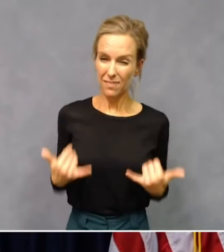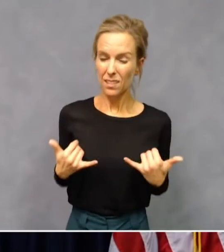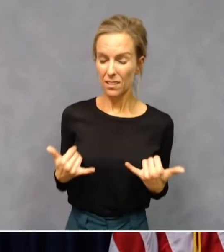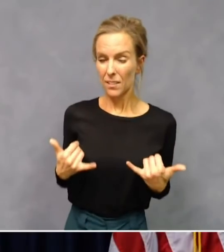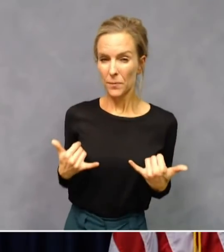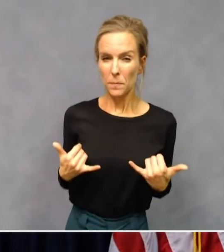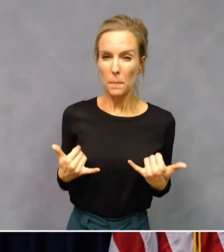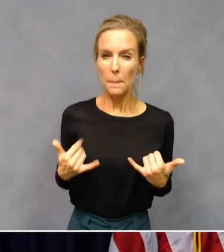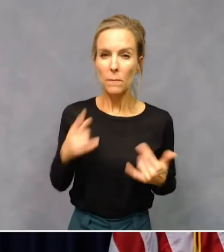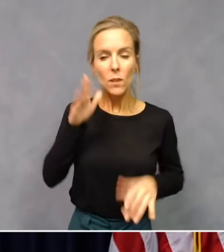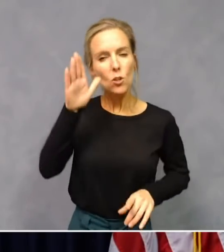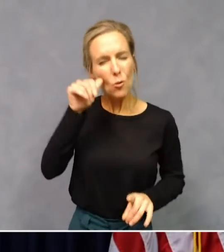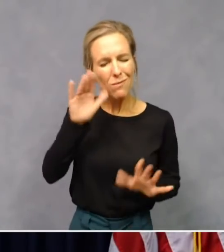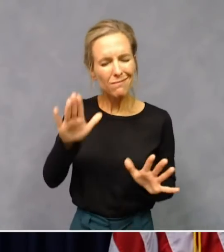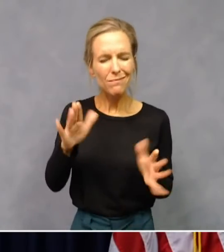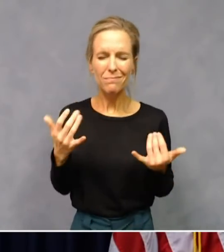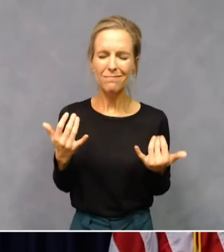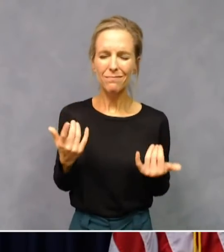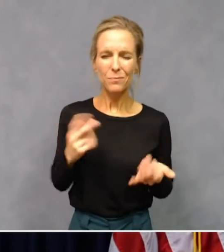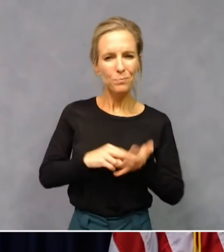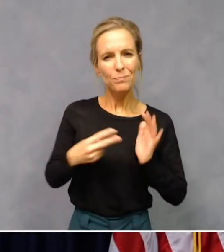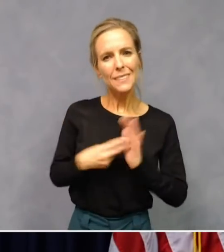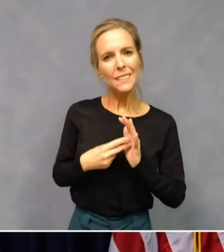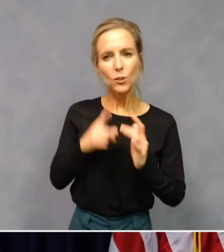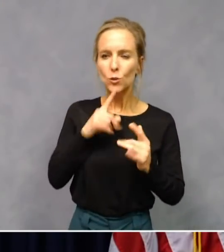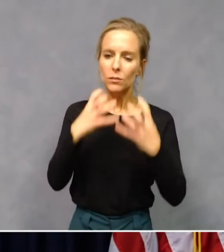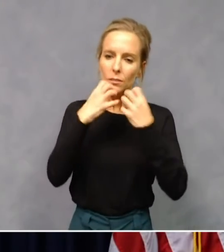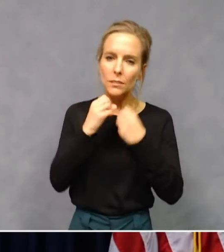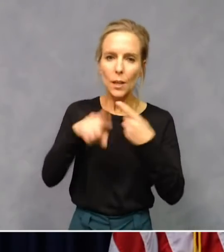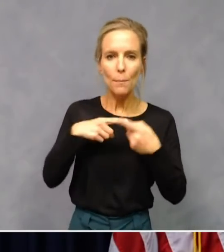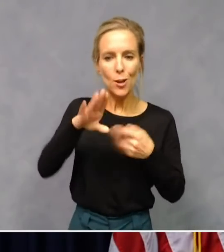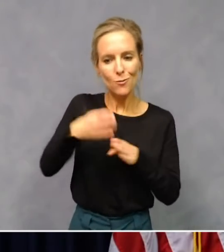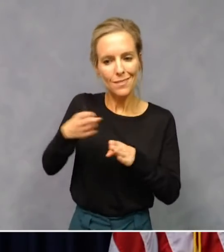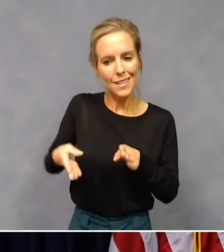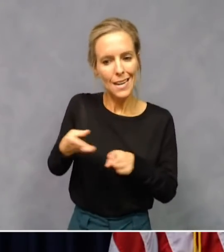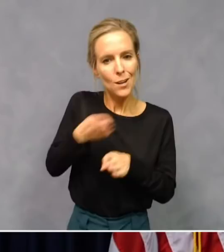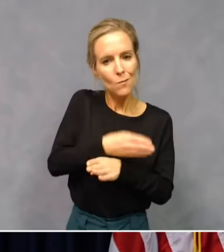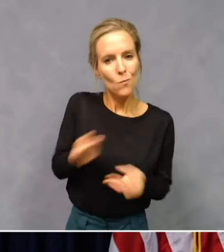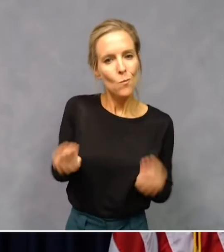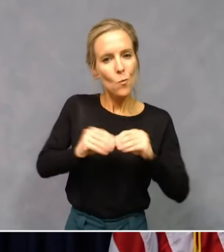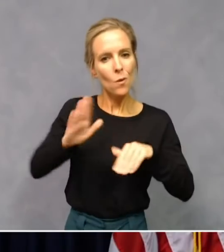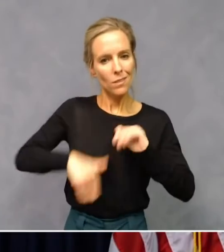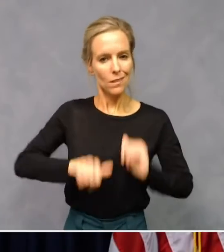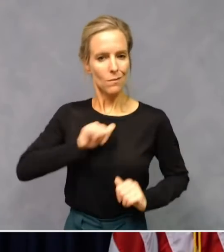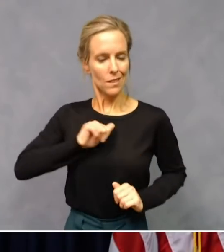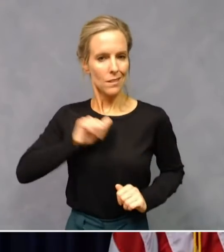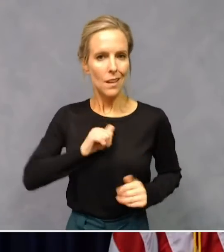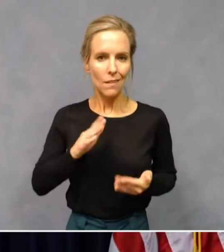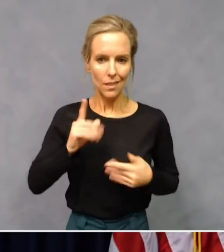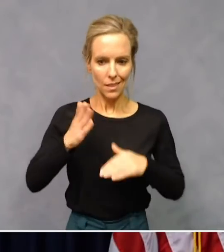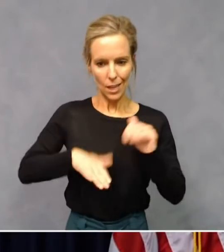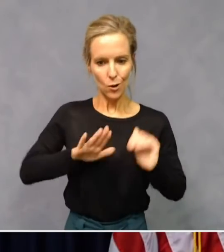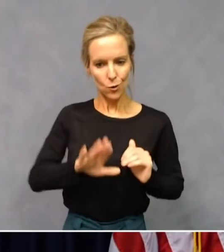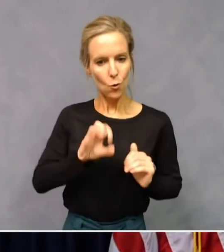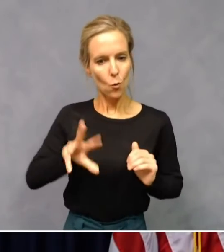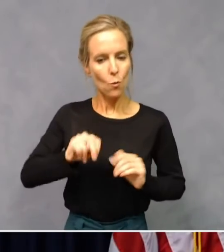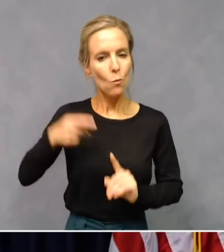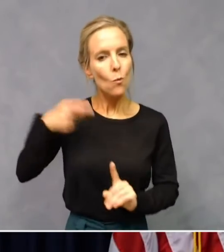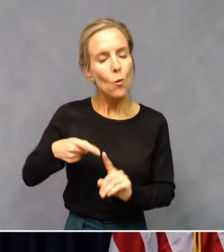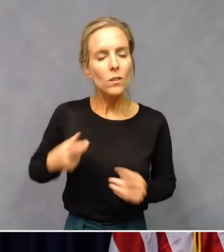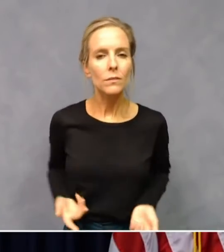stubborn, but then there's a time to care for your neighbor more than the point that you want to make. Tom Latek.